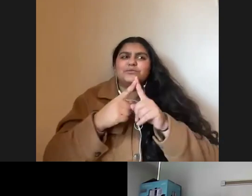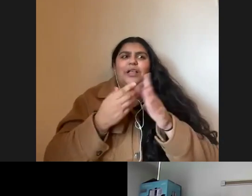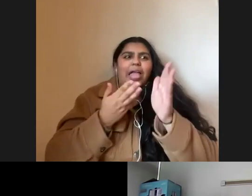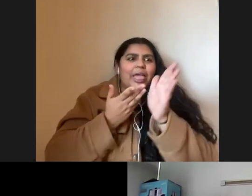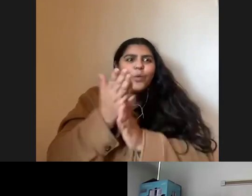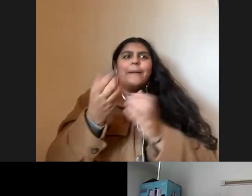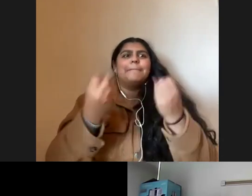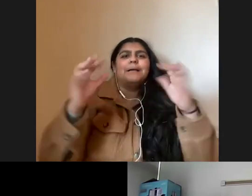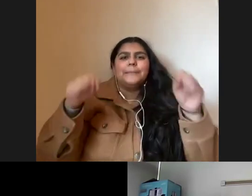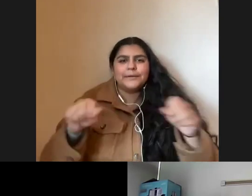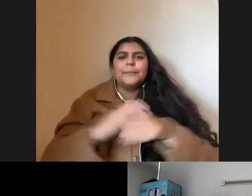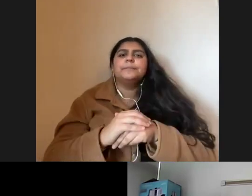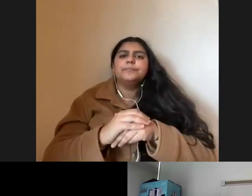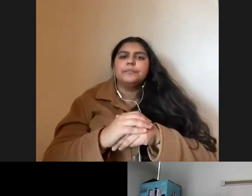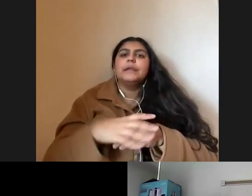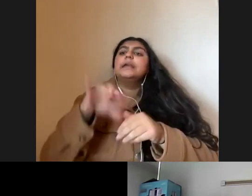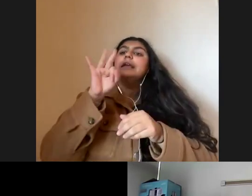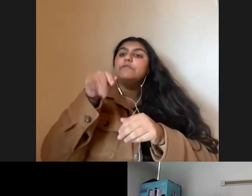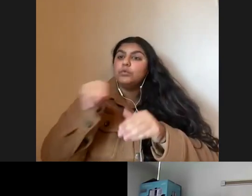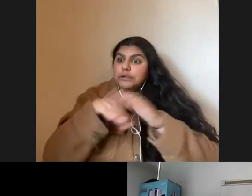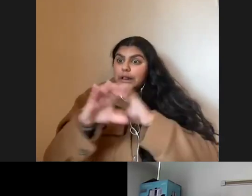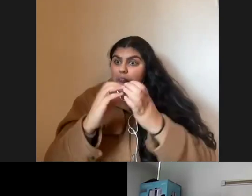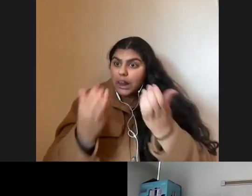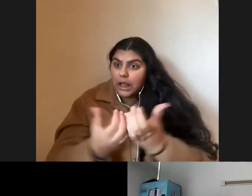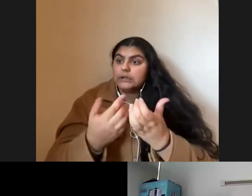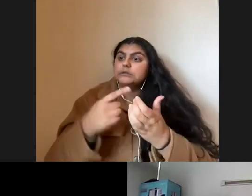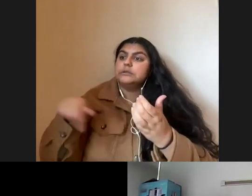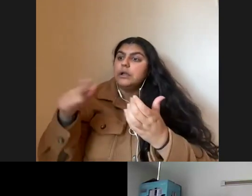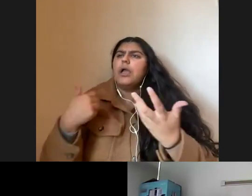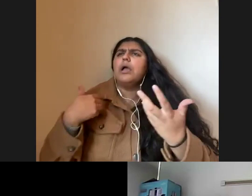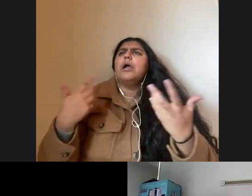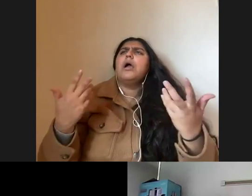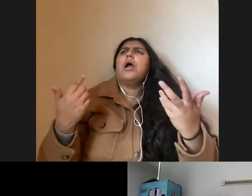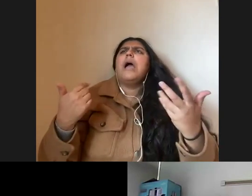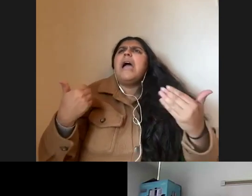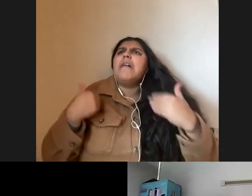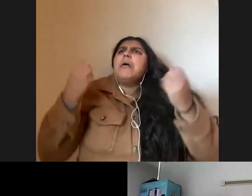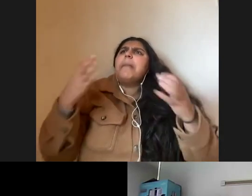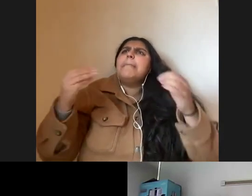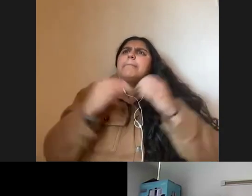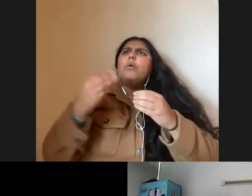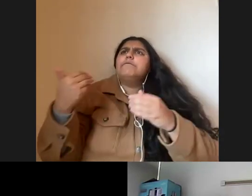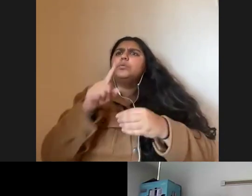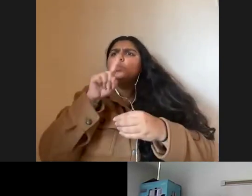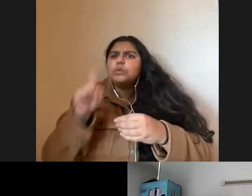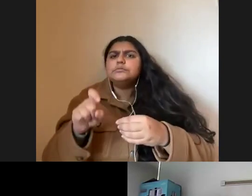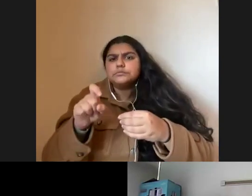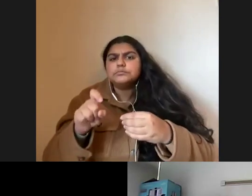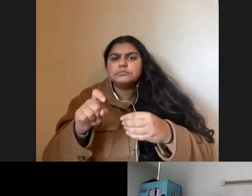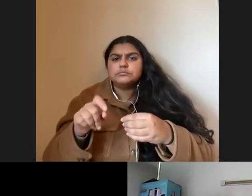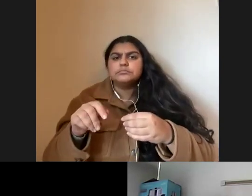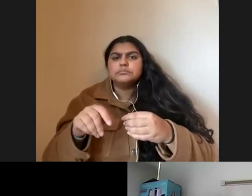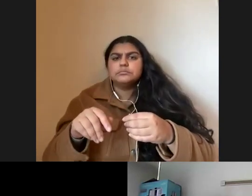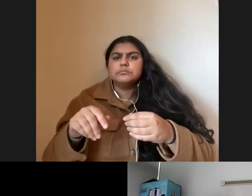But if you all in the classroom or wherever you are like, I have so many more fish questions, as with many